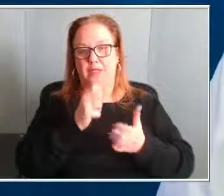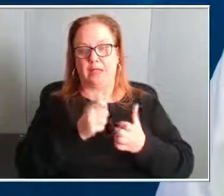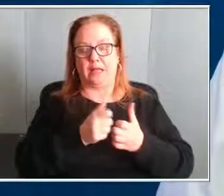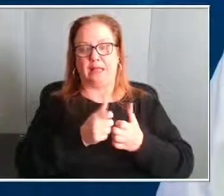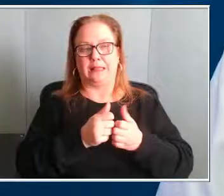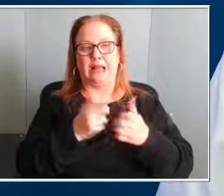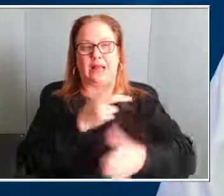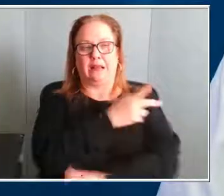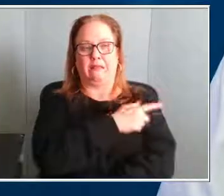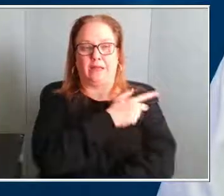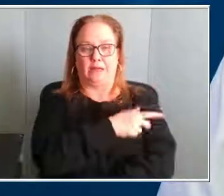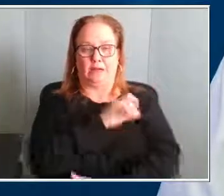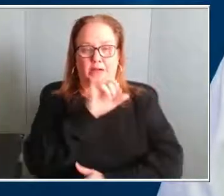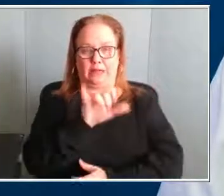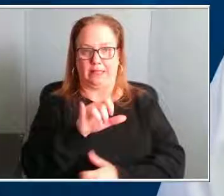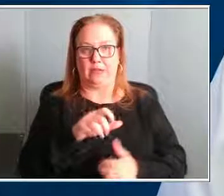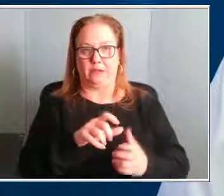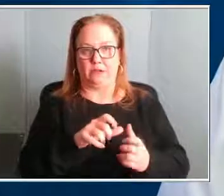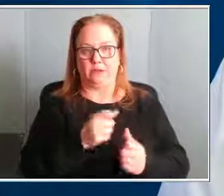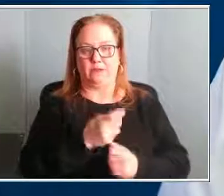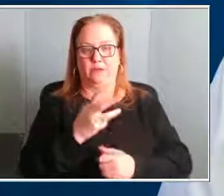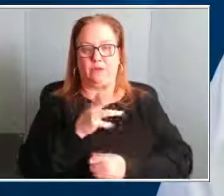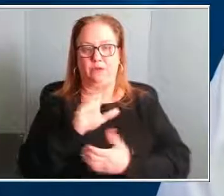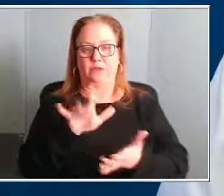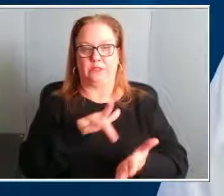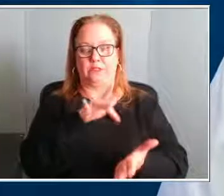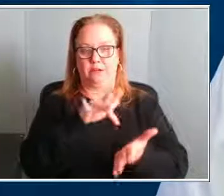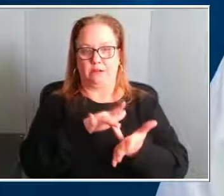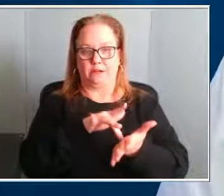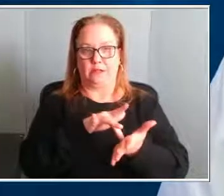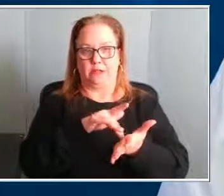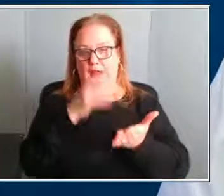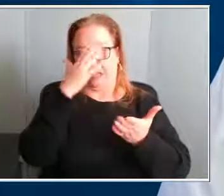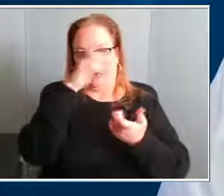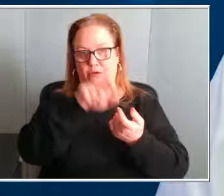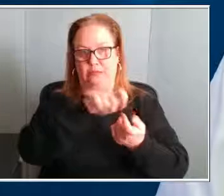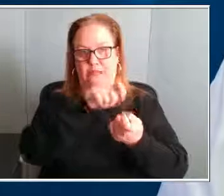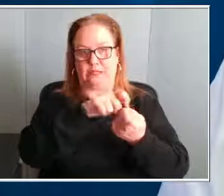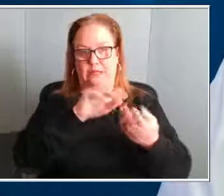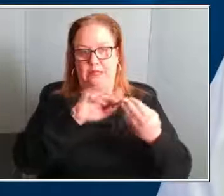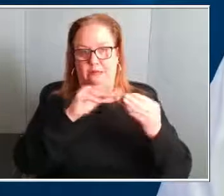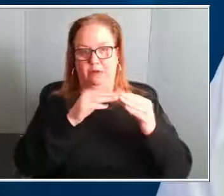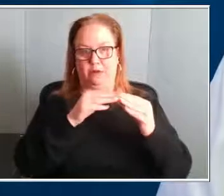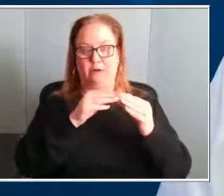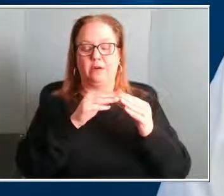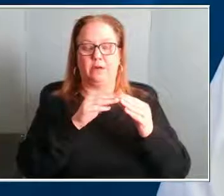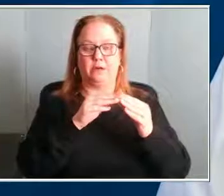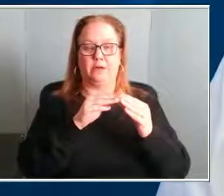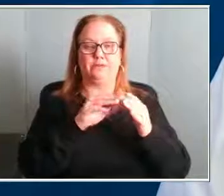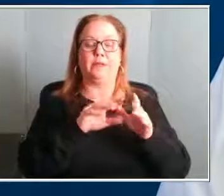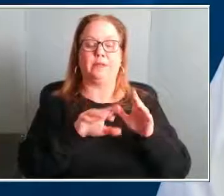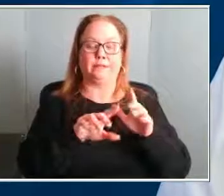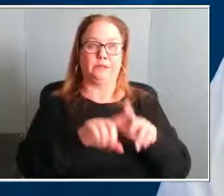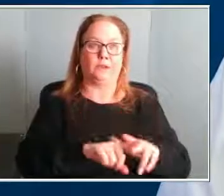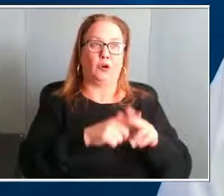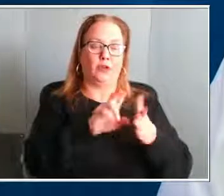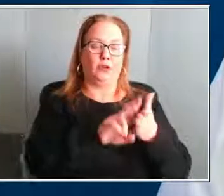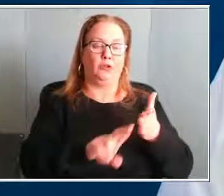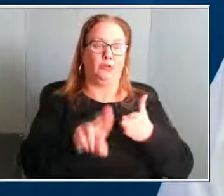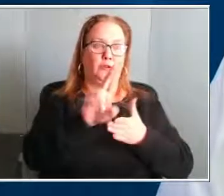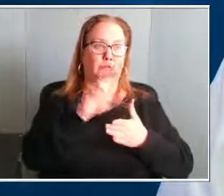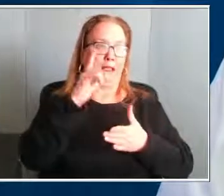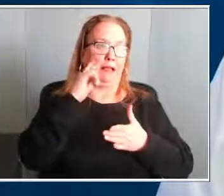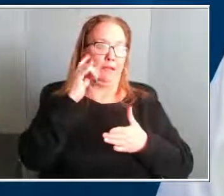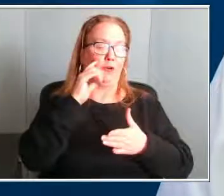only a few centers across the country. I think, I don't know the exact number anymore, but it all started from University of California, San Diego. They pioneered that